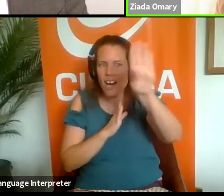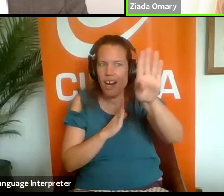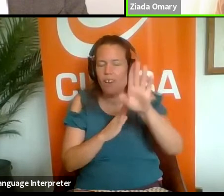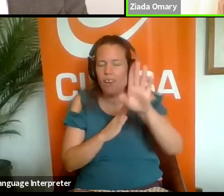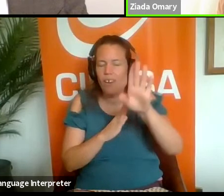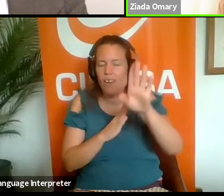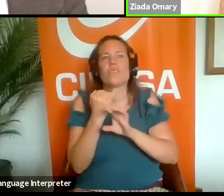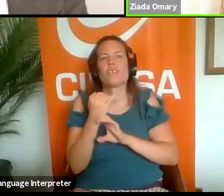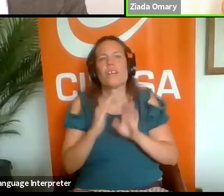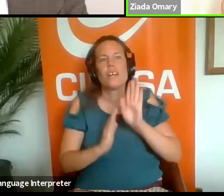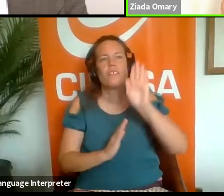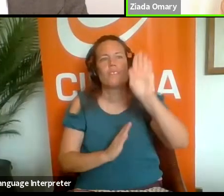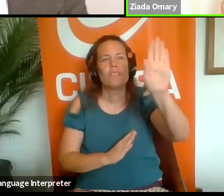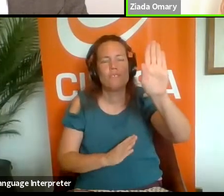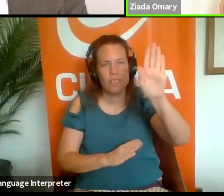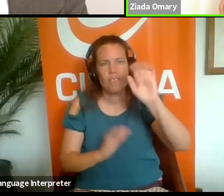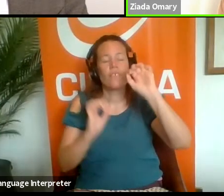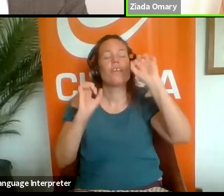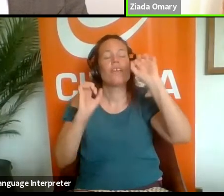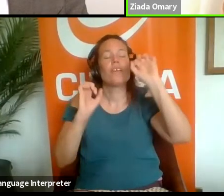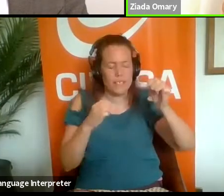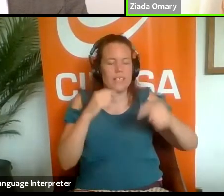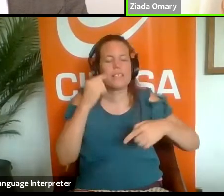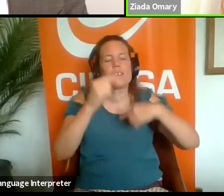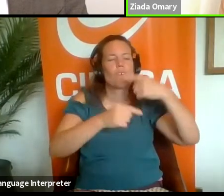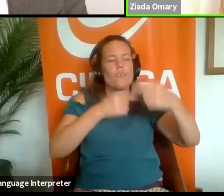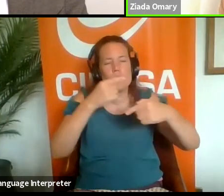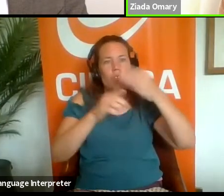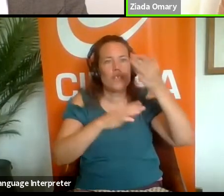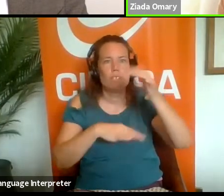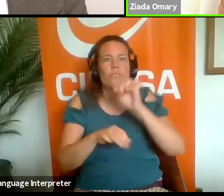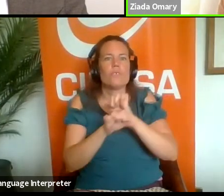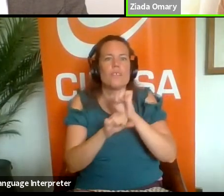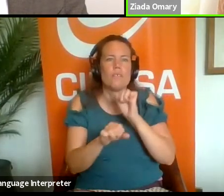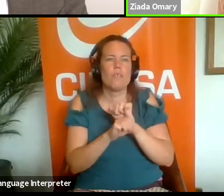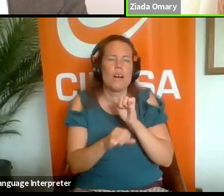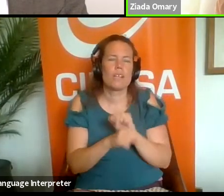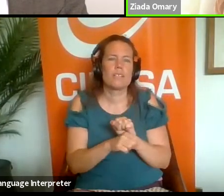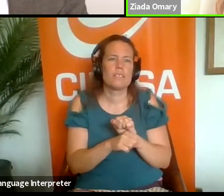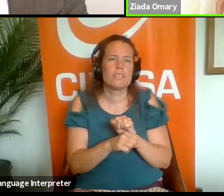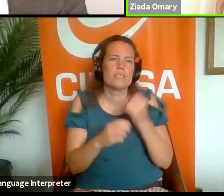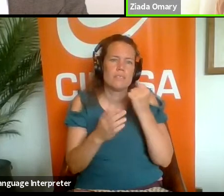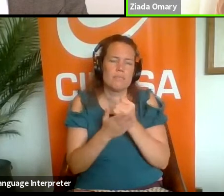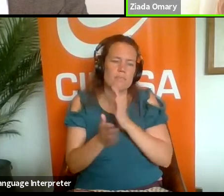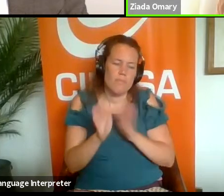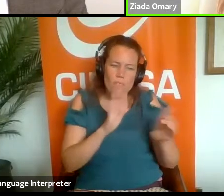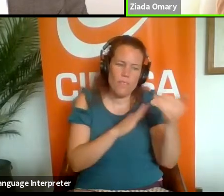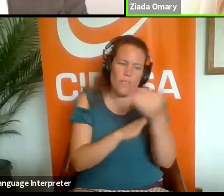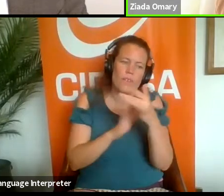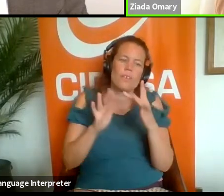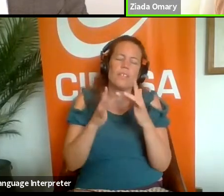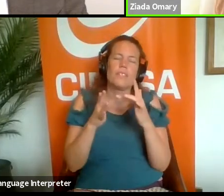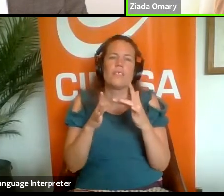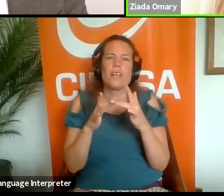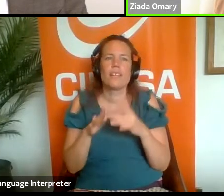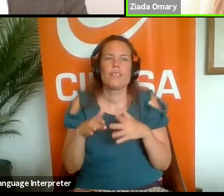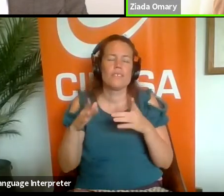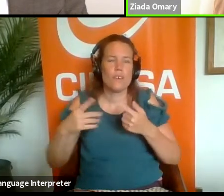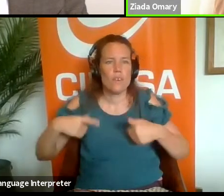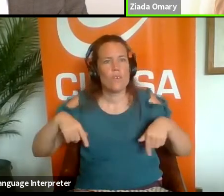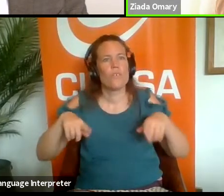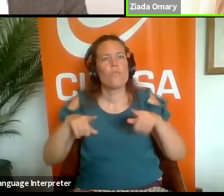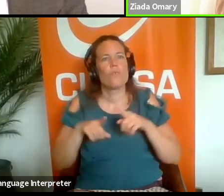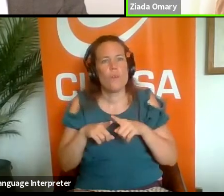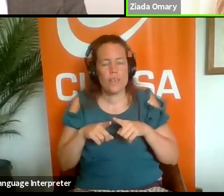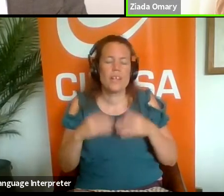they can keep on doing their work through the internet. So we are at that